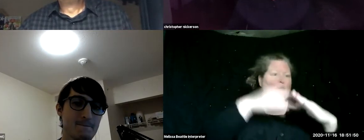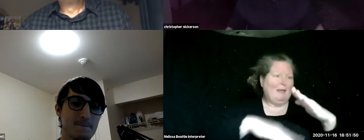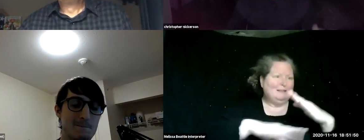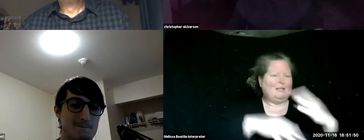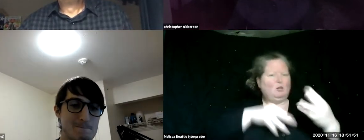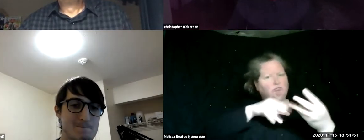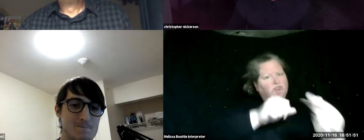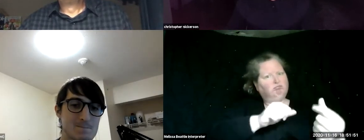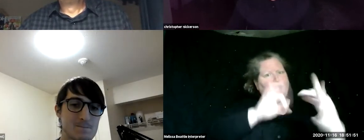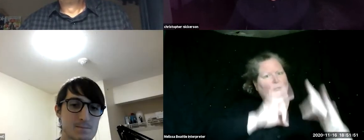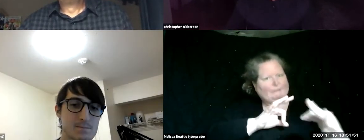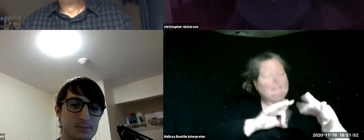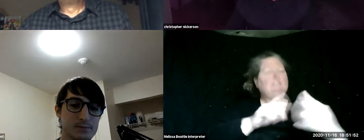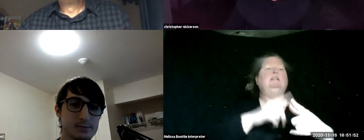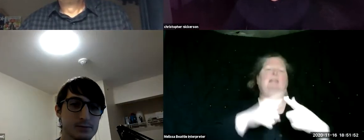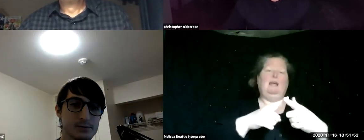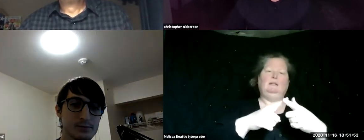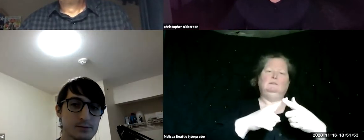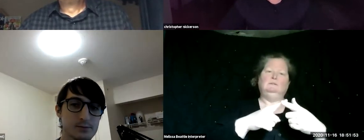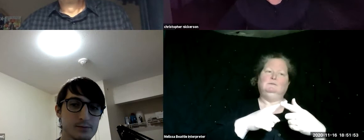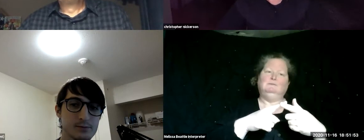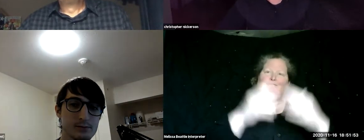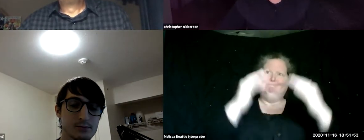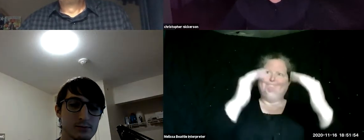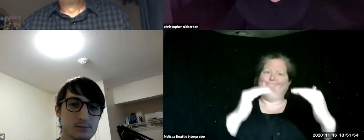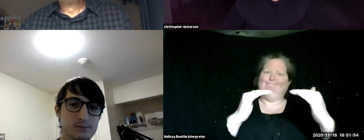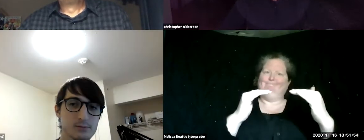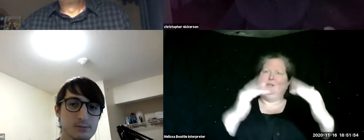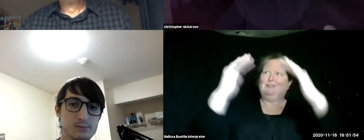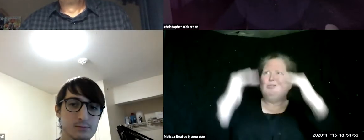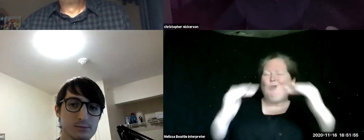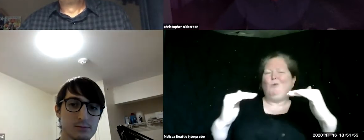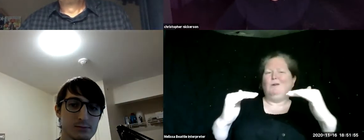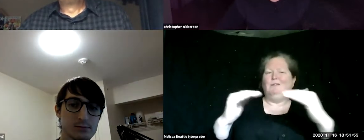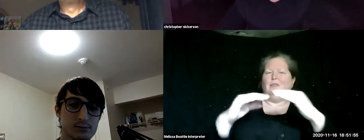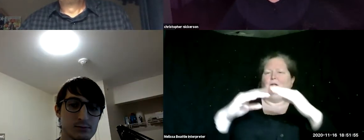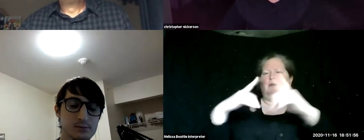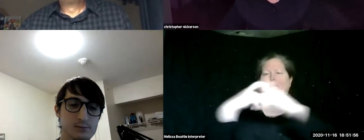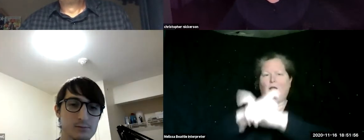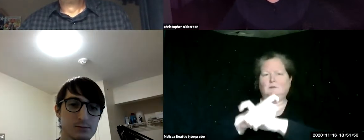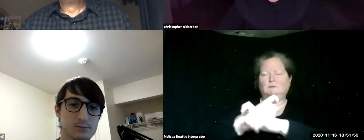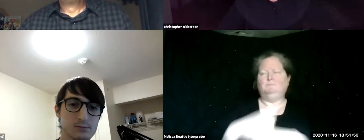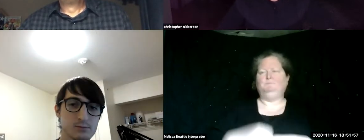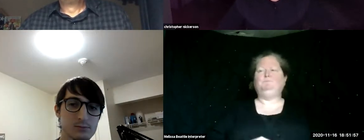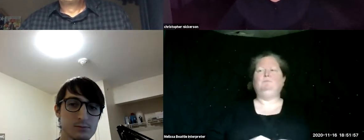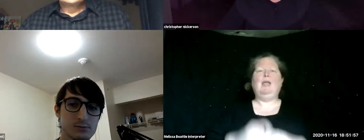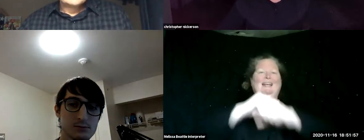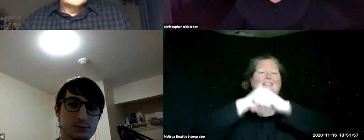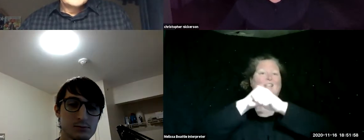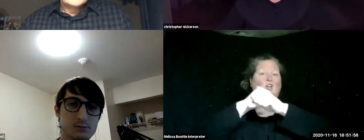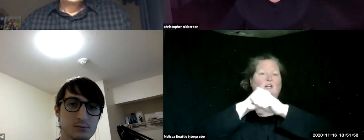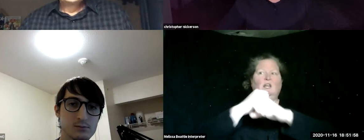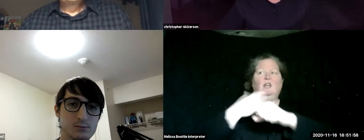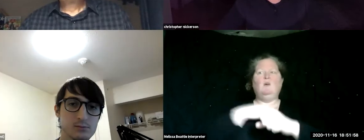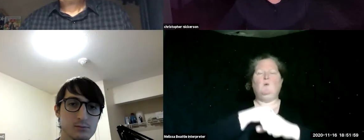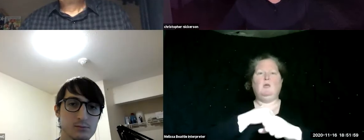need to lower the complexity bar. Security as an industry, we really made ourselves kind of scary and like